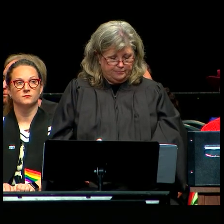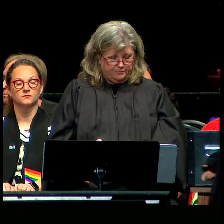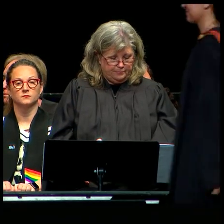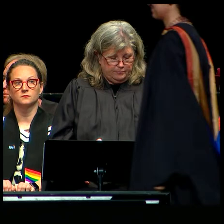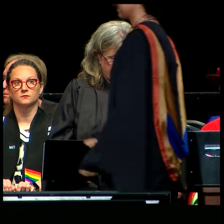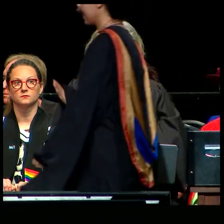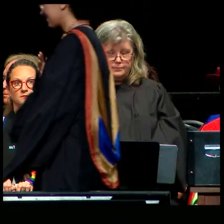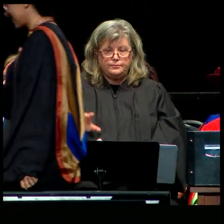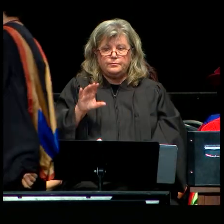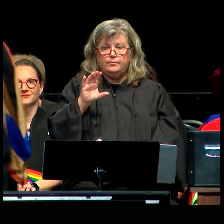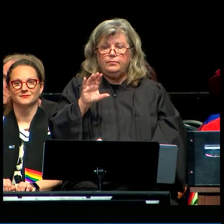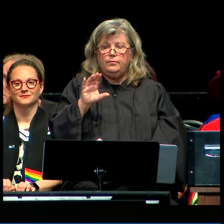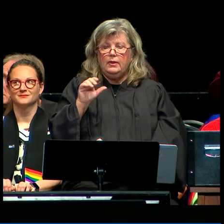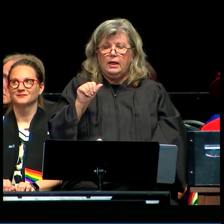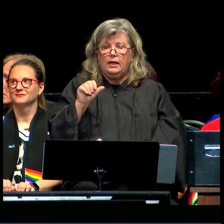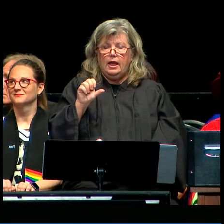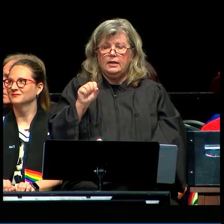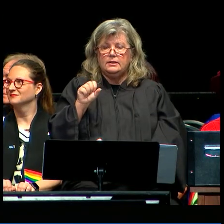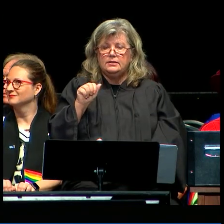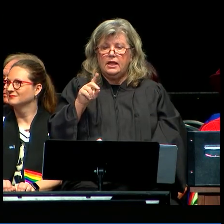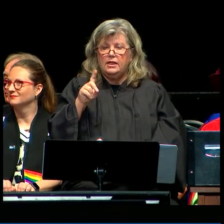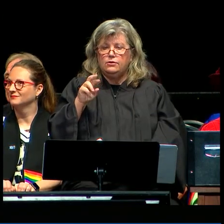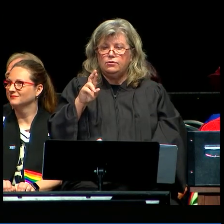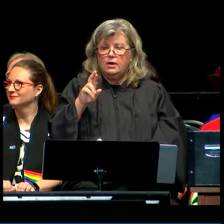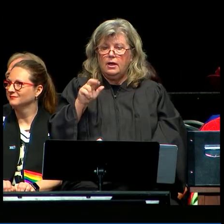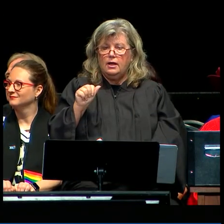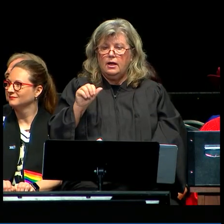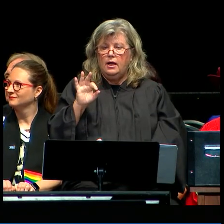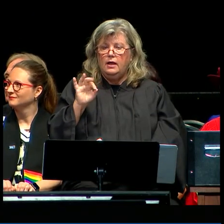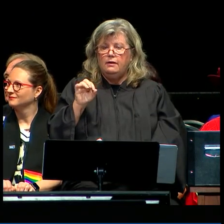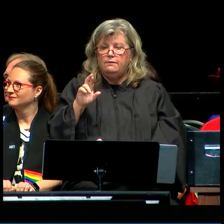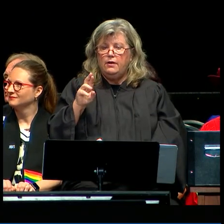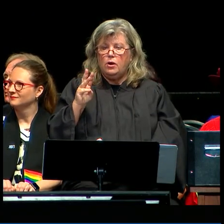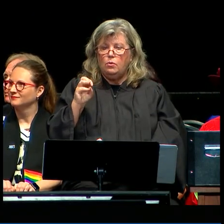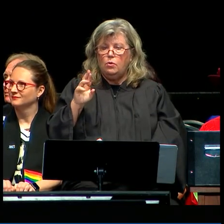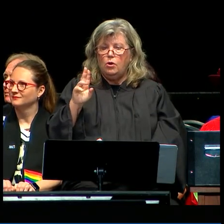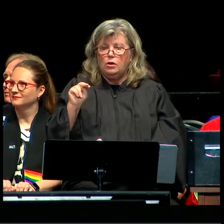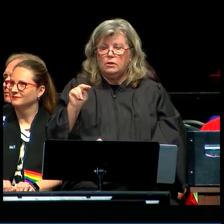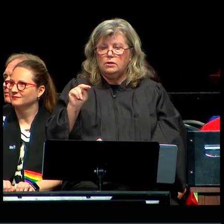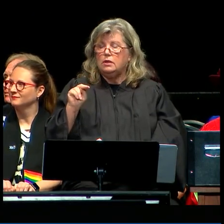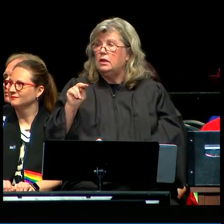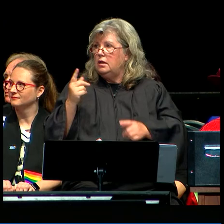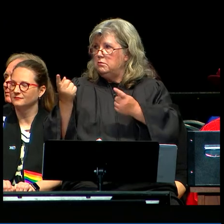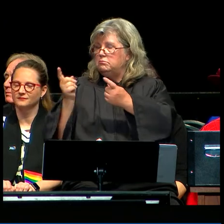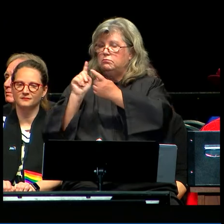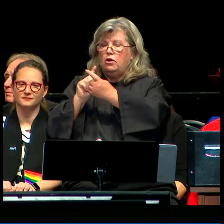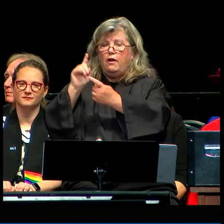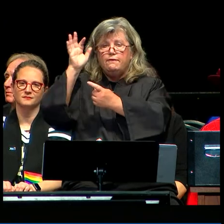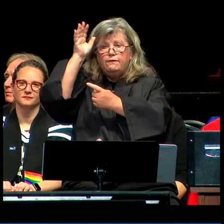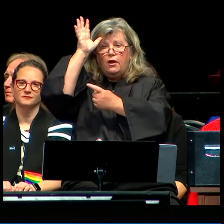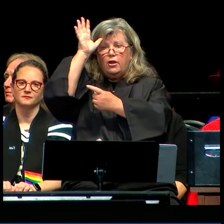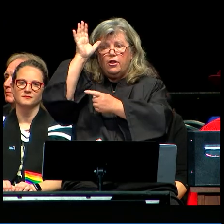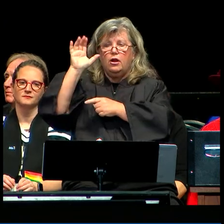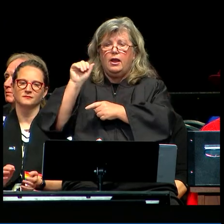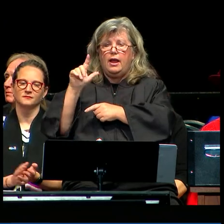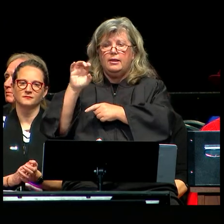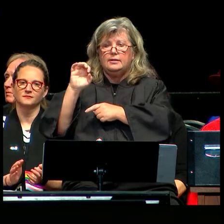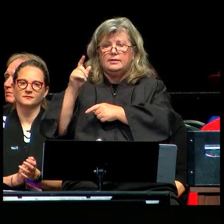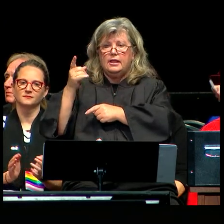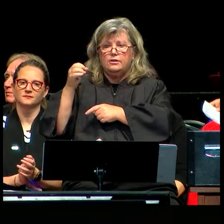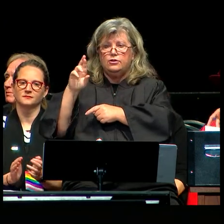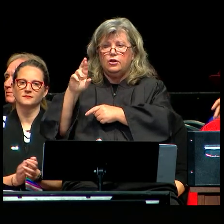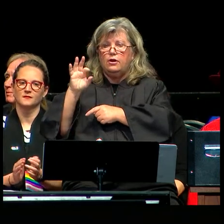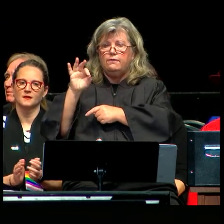Cassandra Fairworn, who is being congratulated on stage by their father, Alexander Fairworn, from Computer Science.